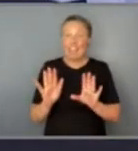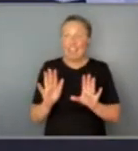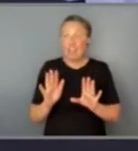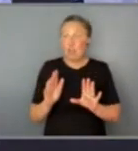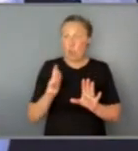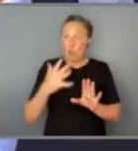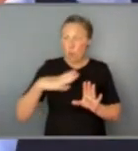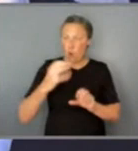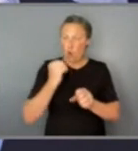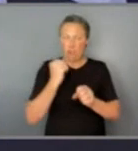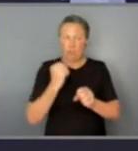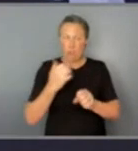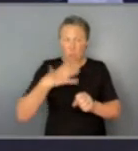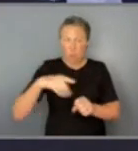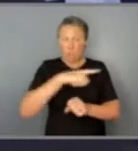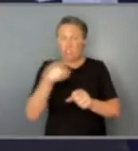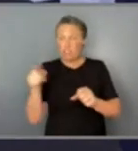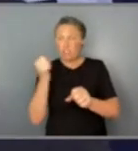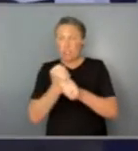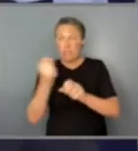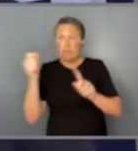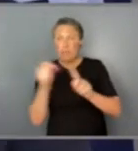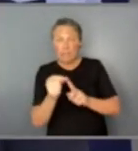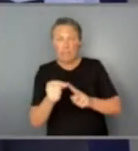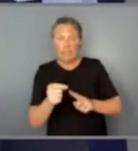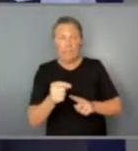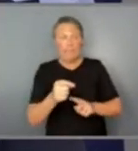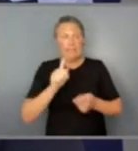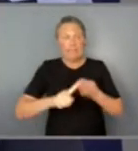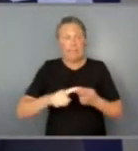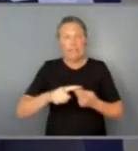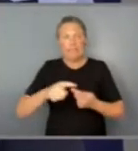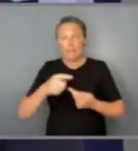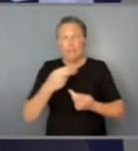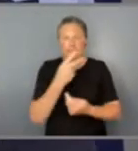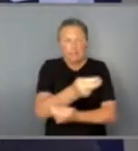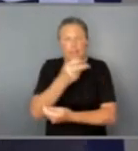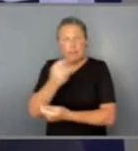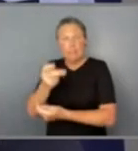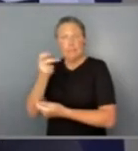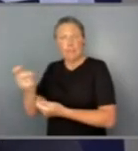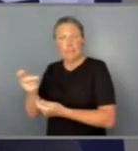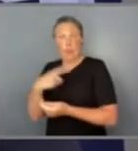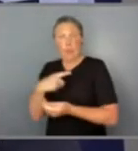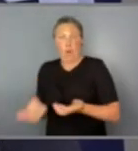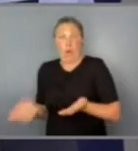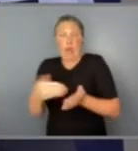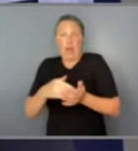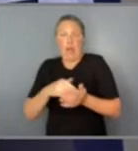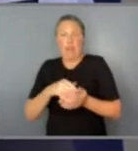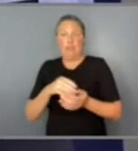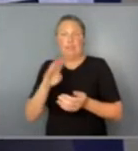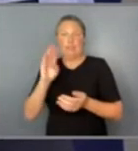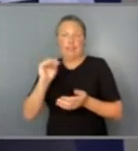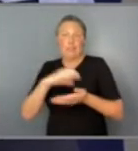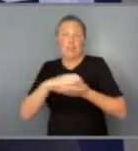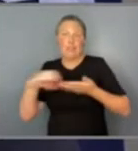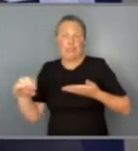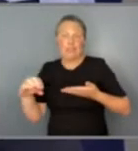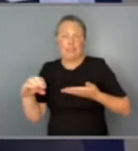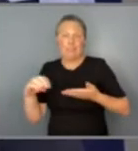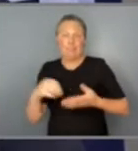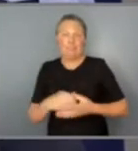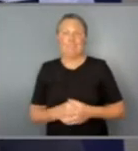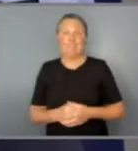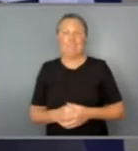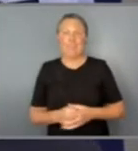that primary care system for delivering vaccines at its as greater capacity as we possibly can have.